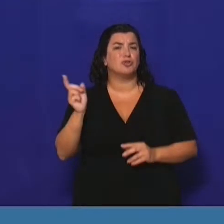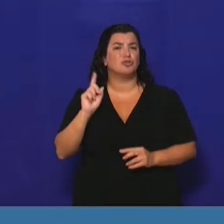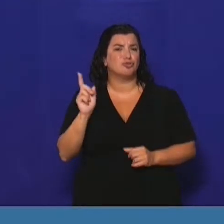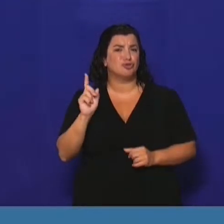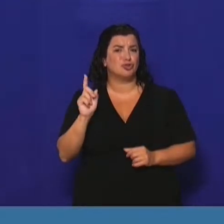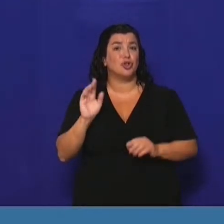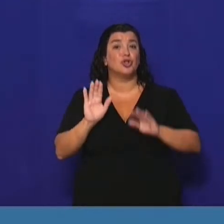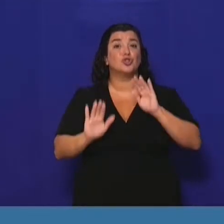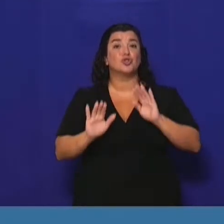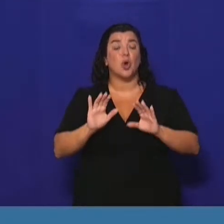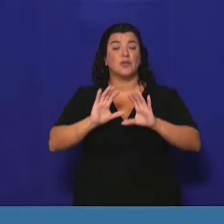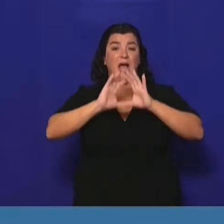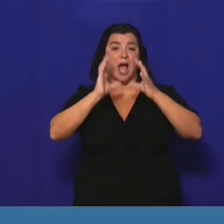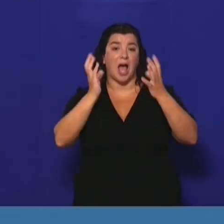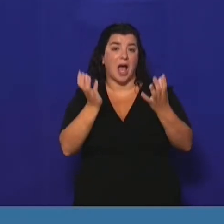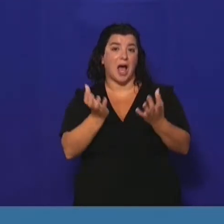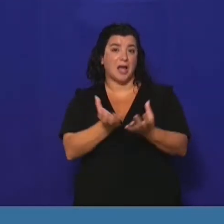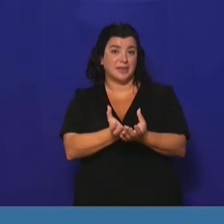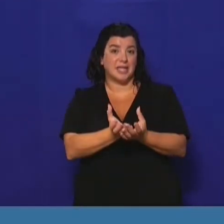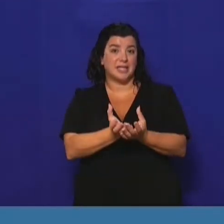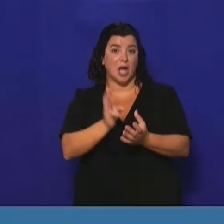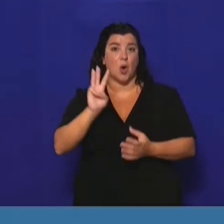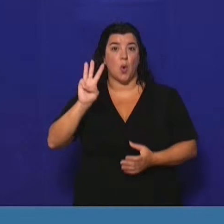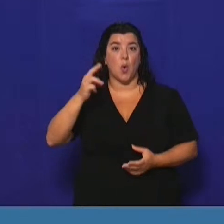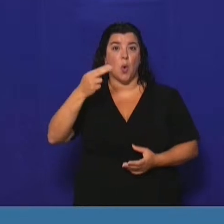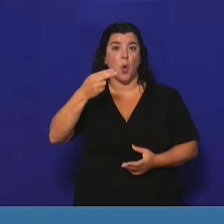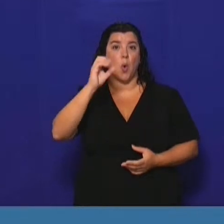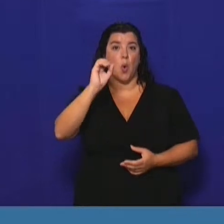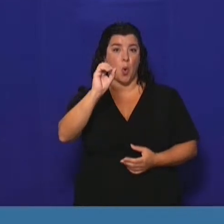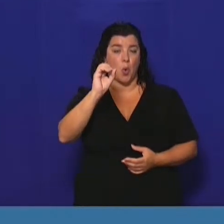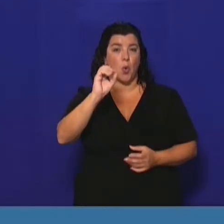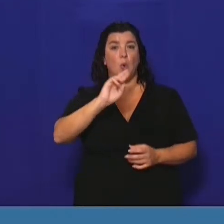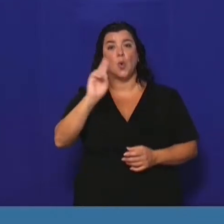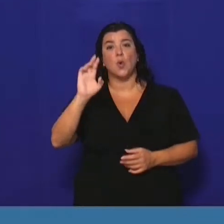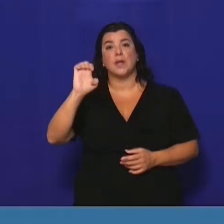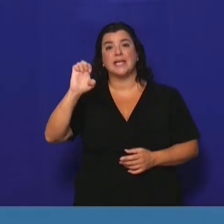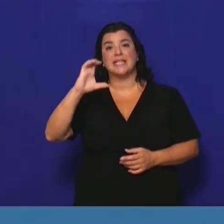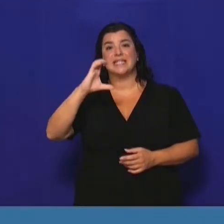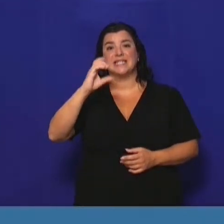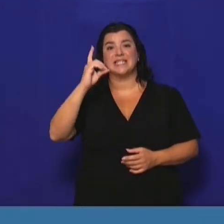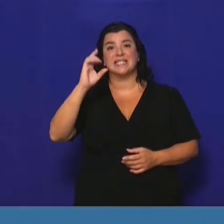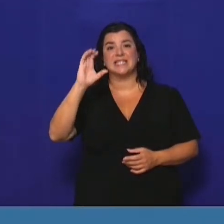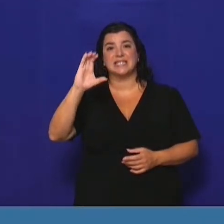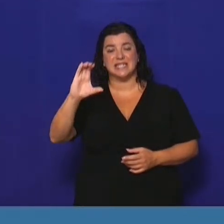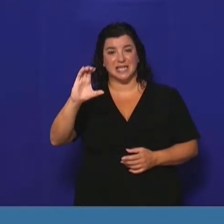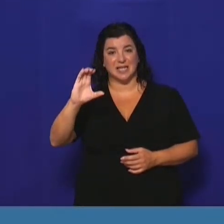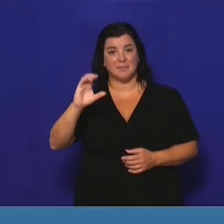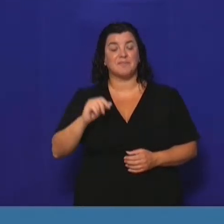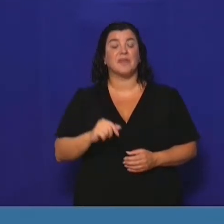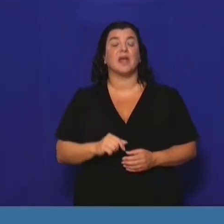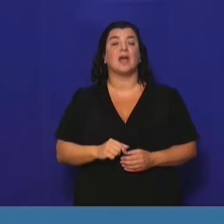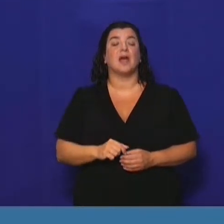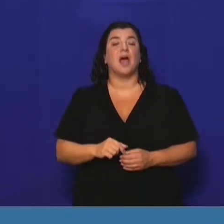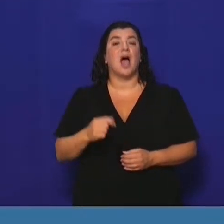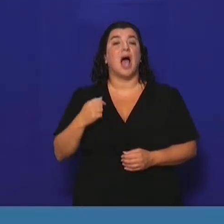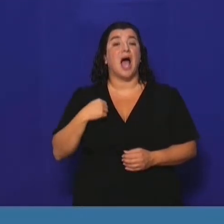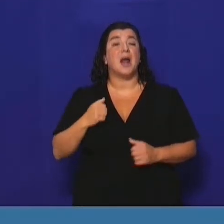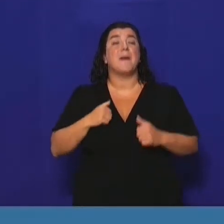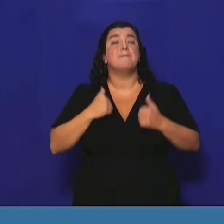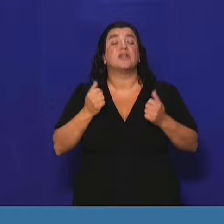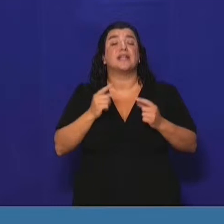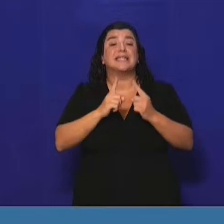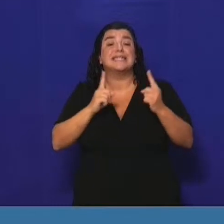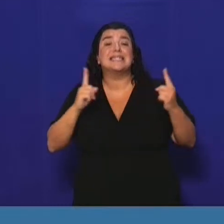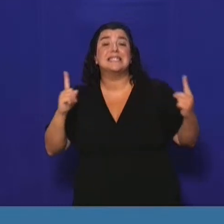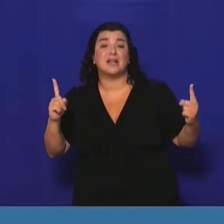Dinja tas-Saħħa dejjem tagħmel enfasi fuqha kif ukoll CDC l-importanza ta' distancing li aħna ma nkunux qrib ta' persuni